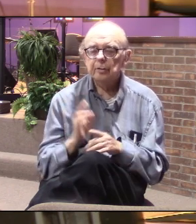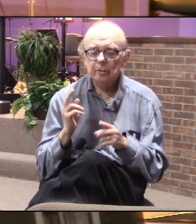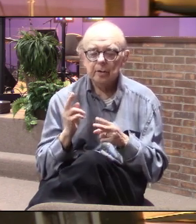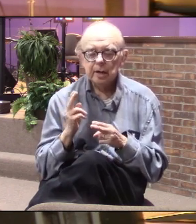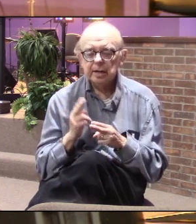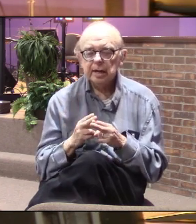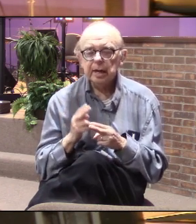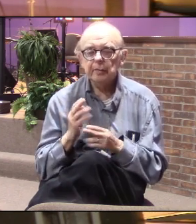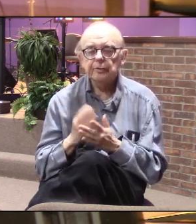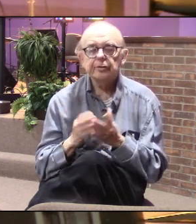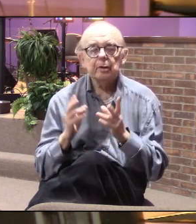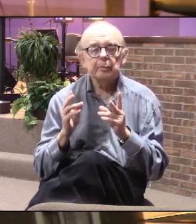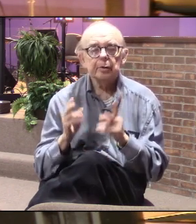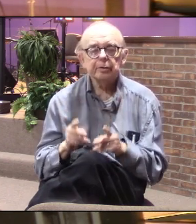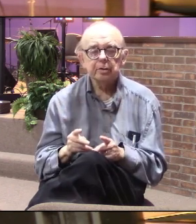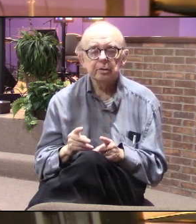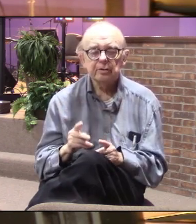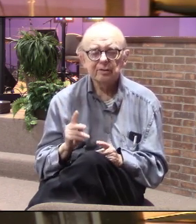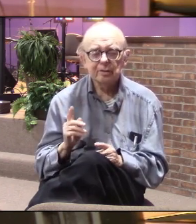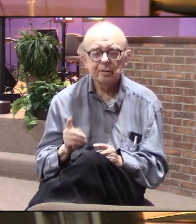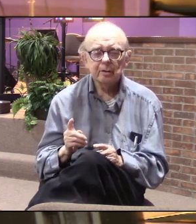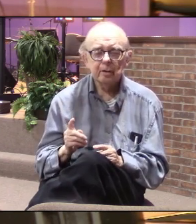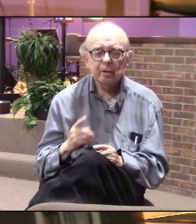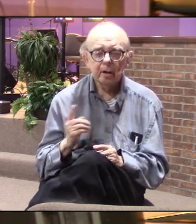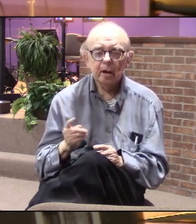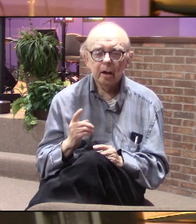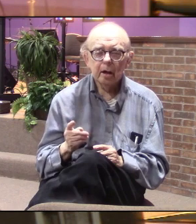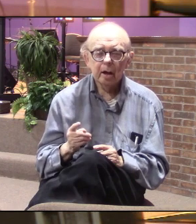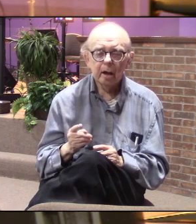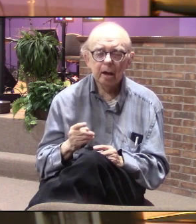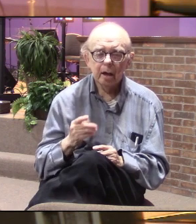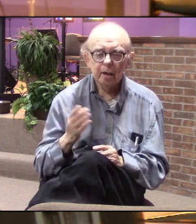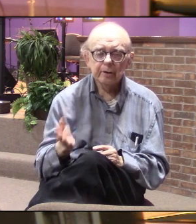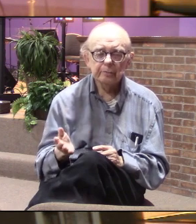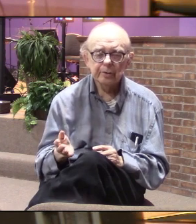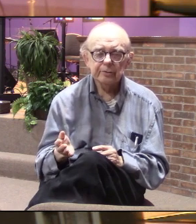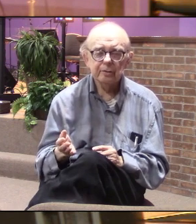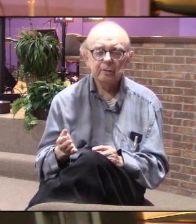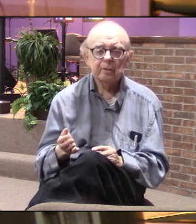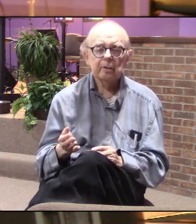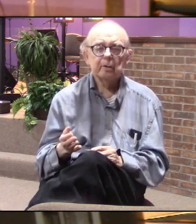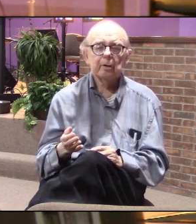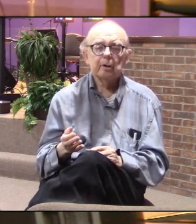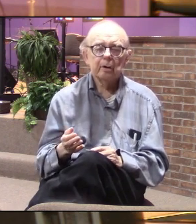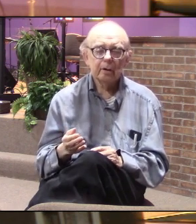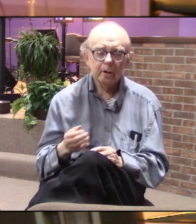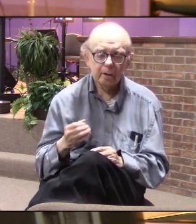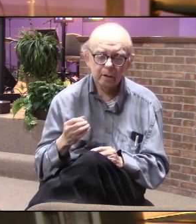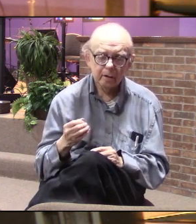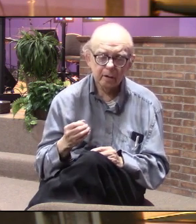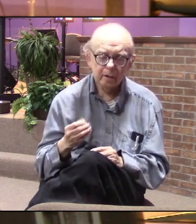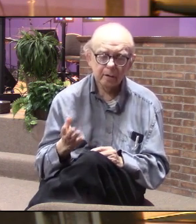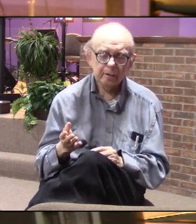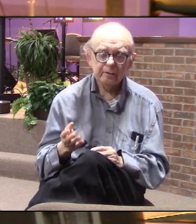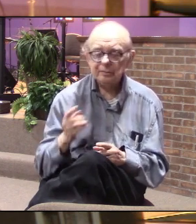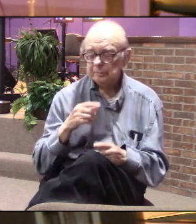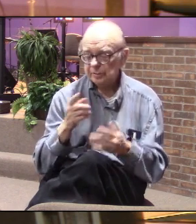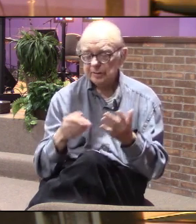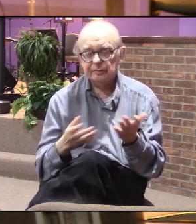of someone. He would always say there was a, or there was